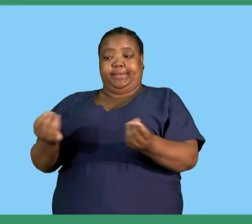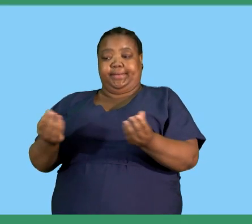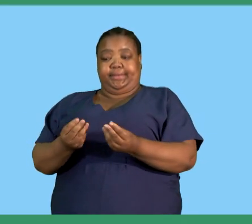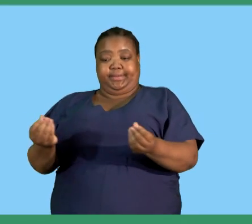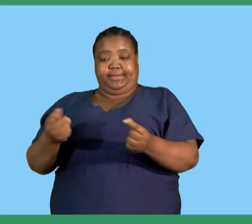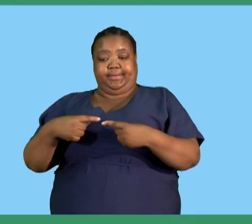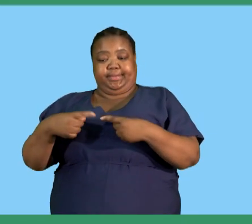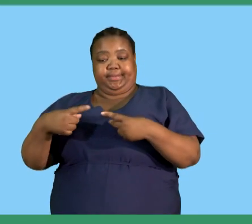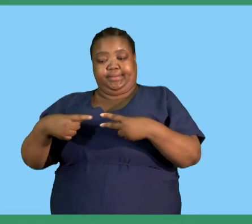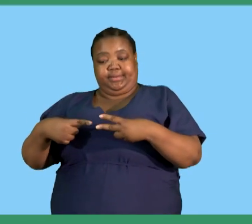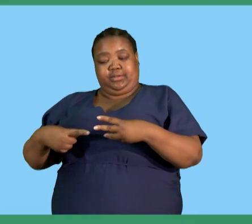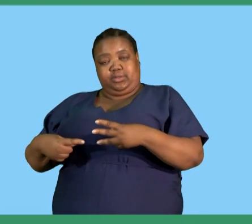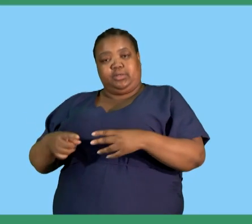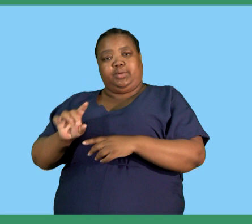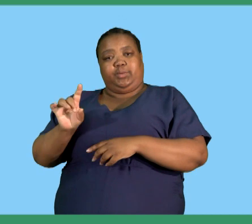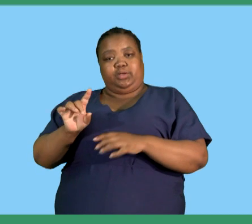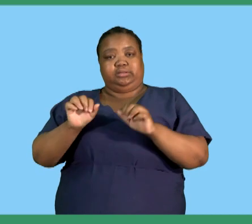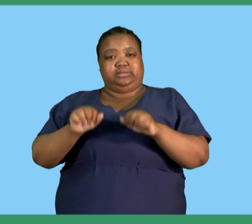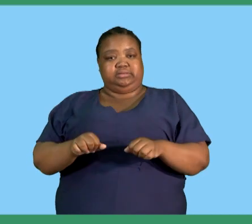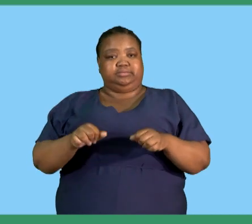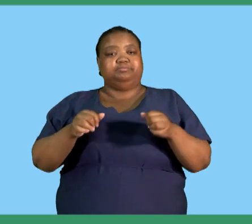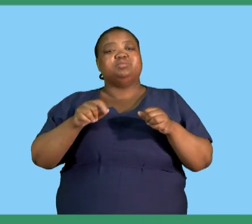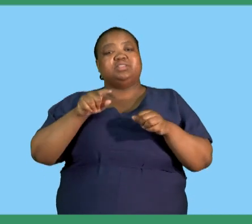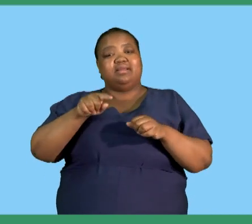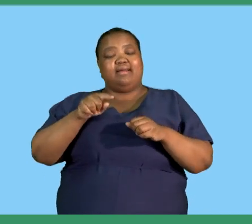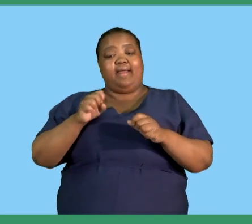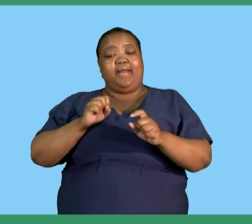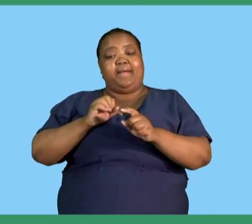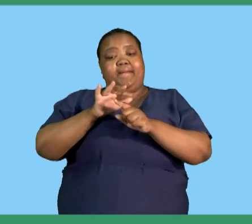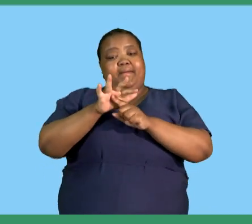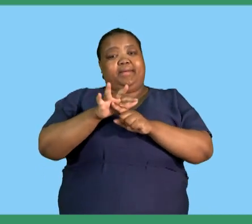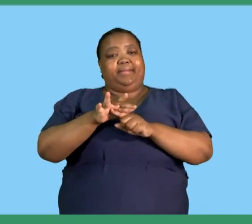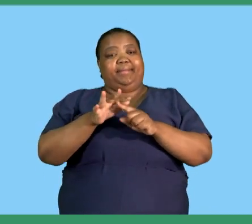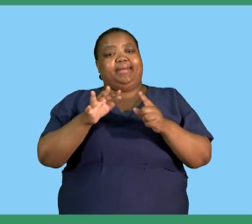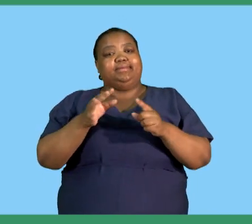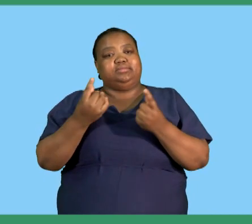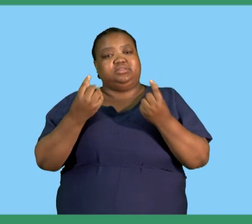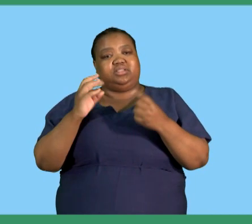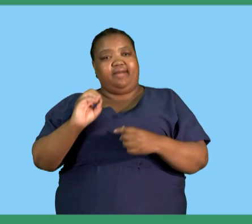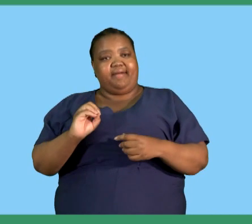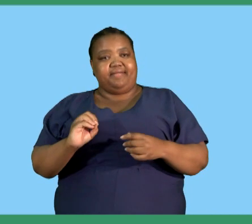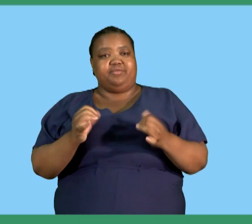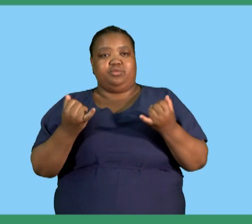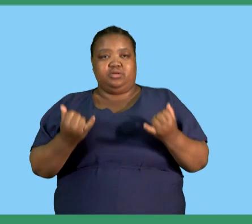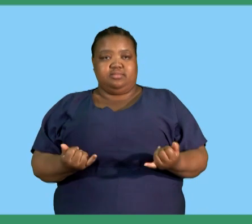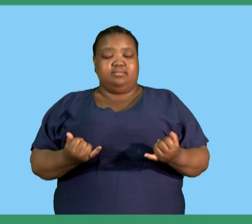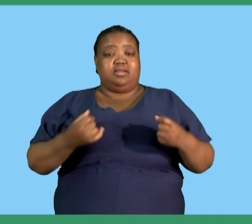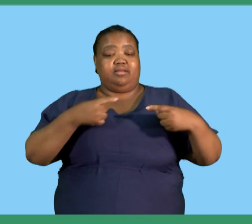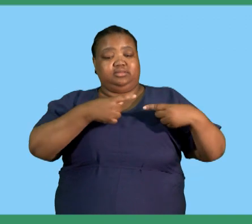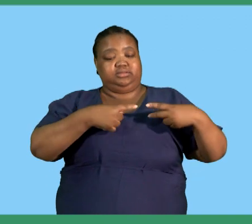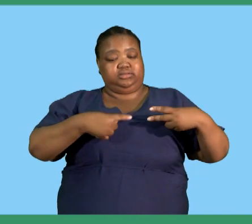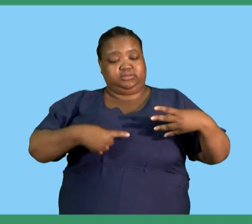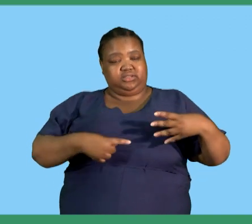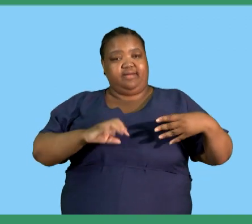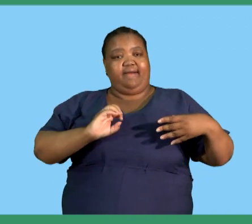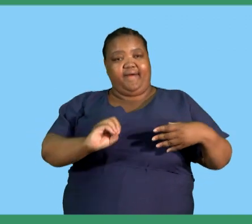techniques. Now I need to remind you, for the techniques, we've got the applications and the impacts. And for this lesson, we will focus on the